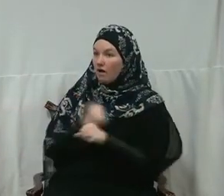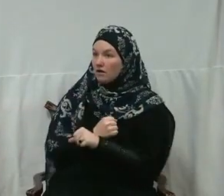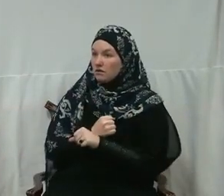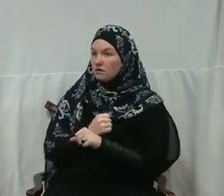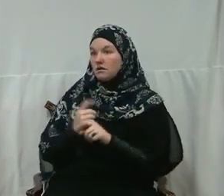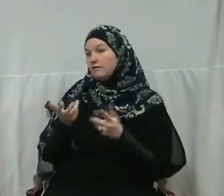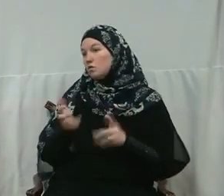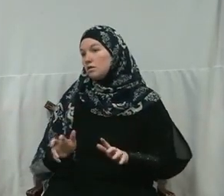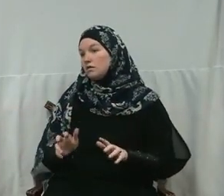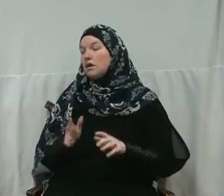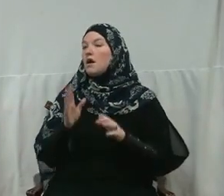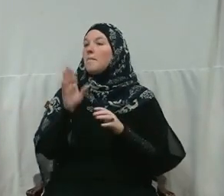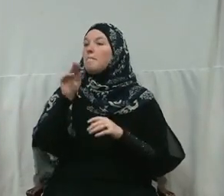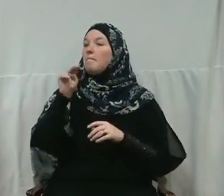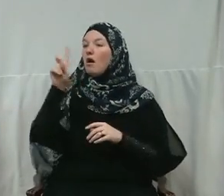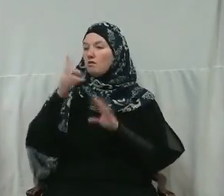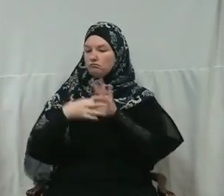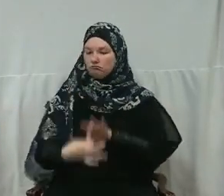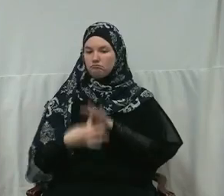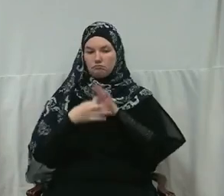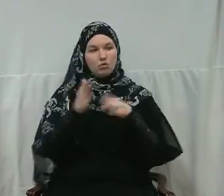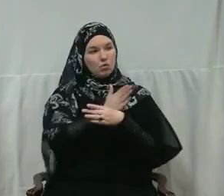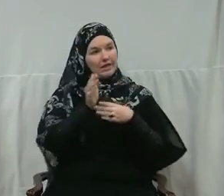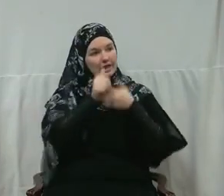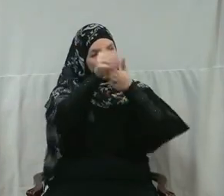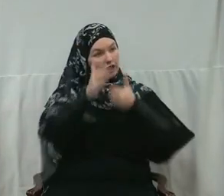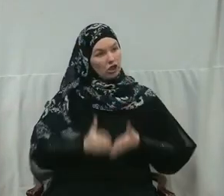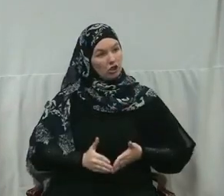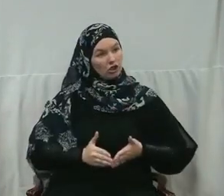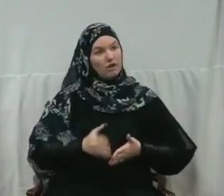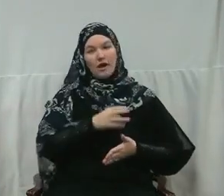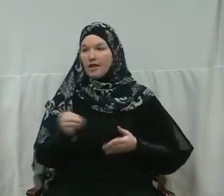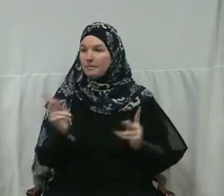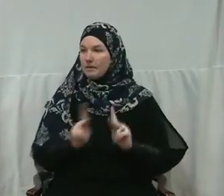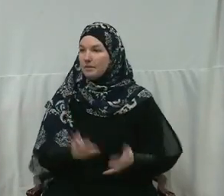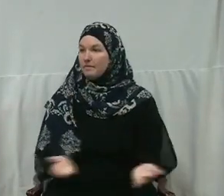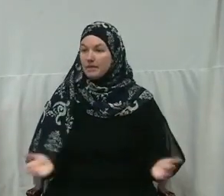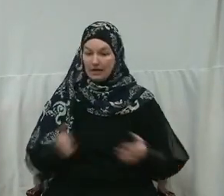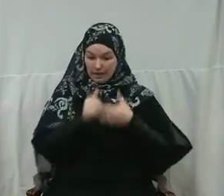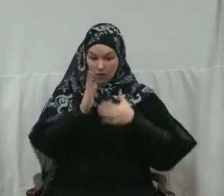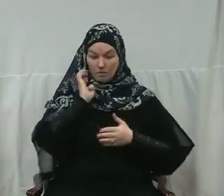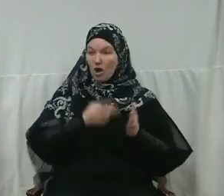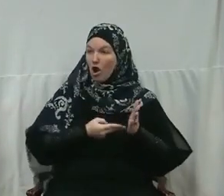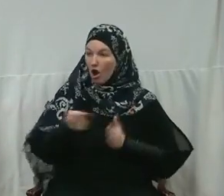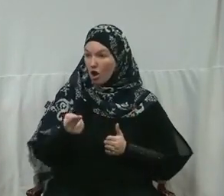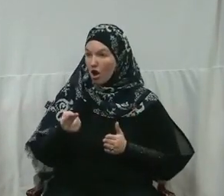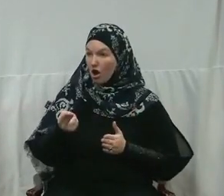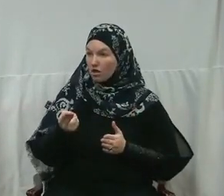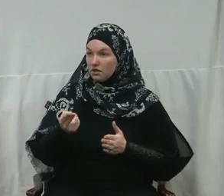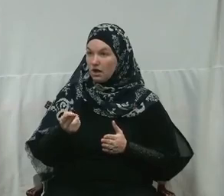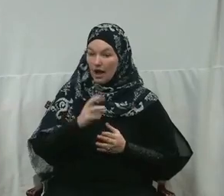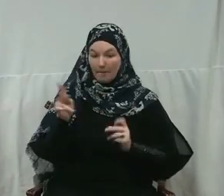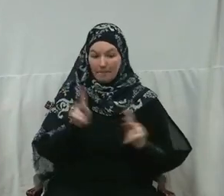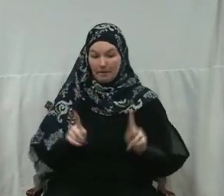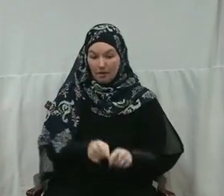The bond between the leader and the led is the leader will be honest and the led will